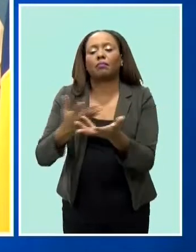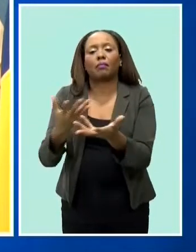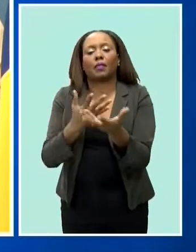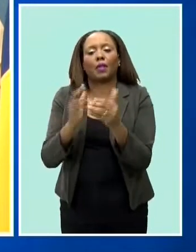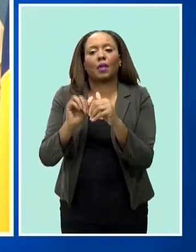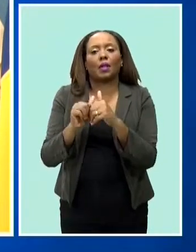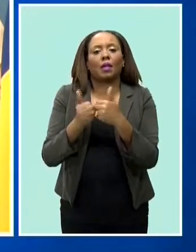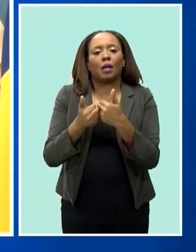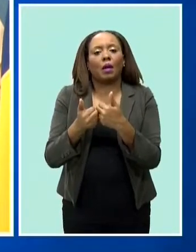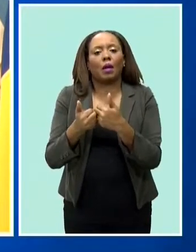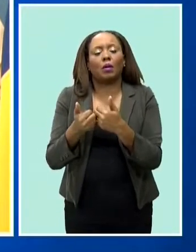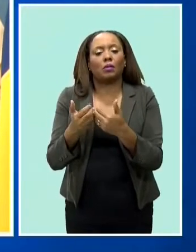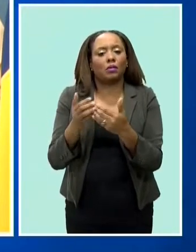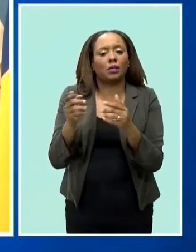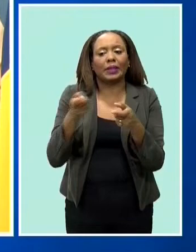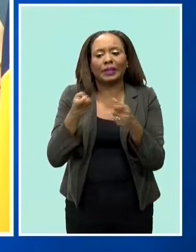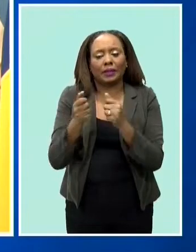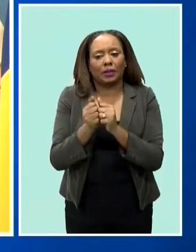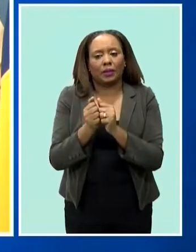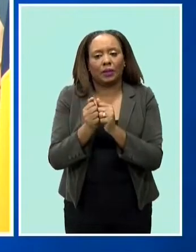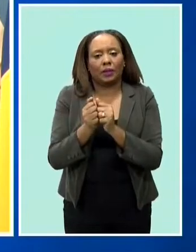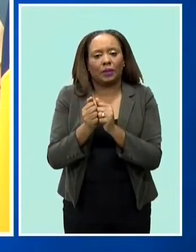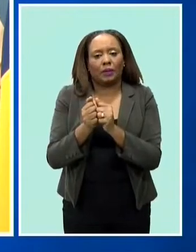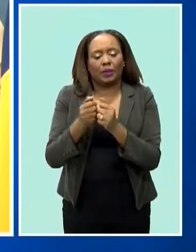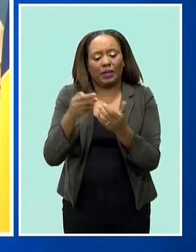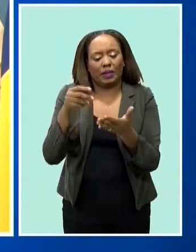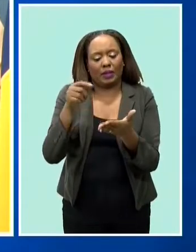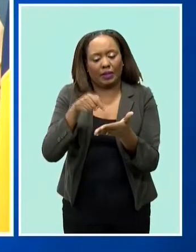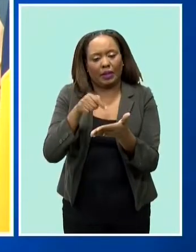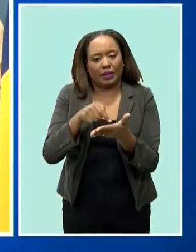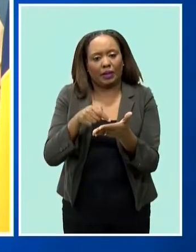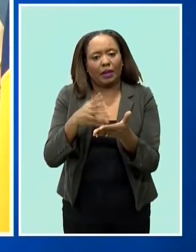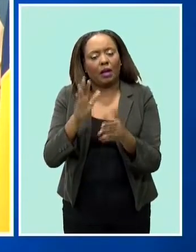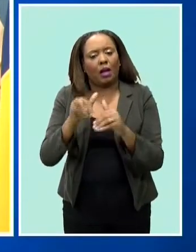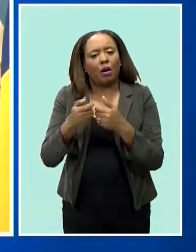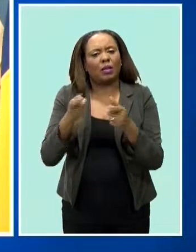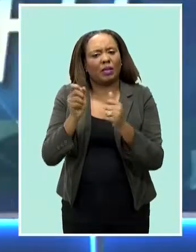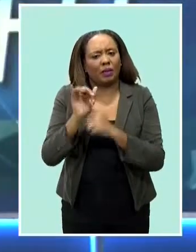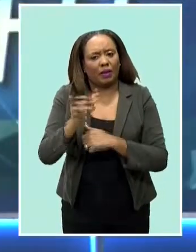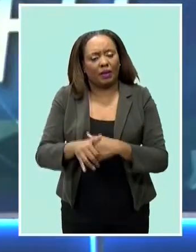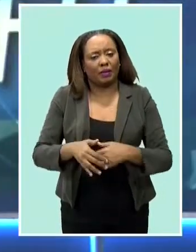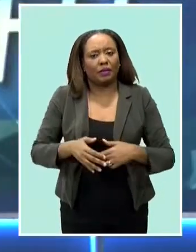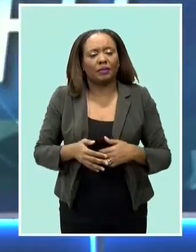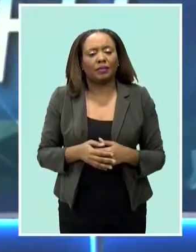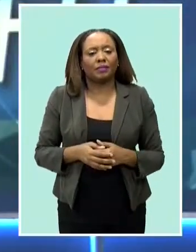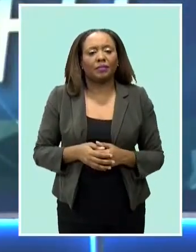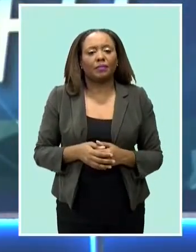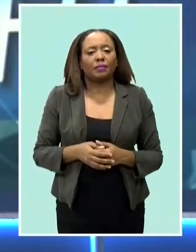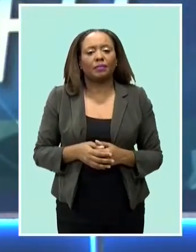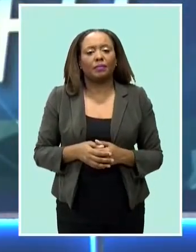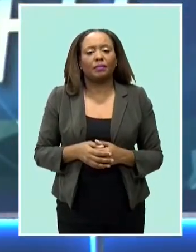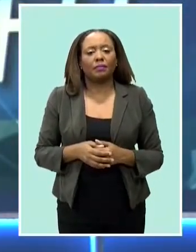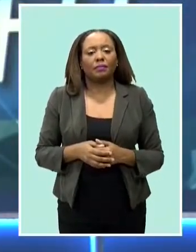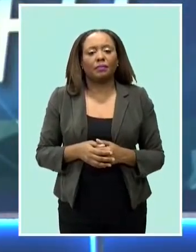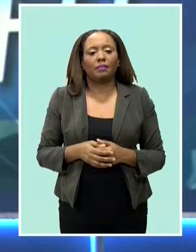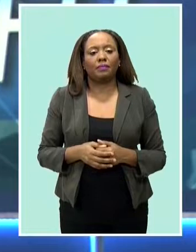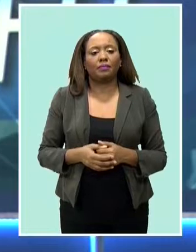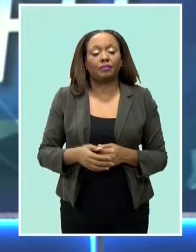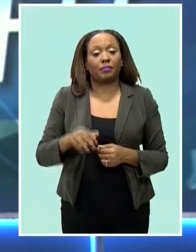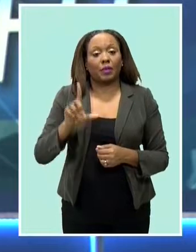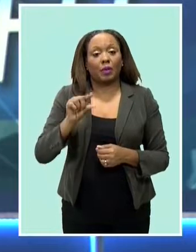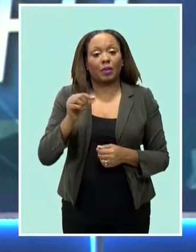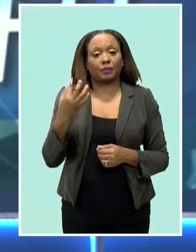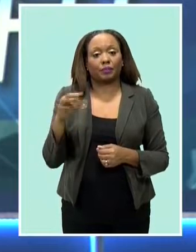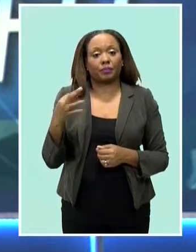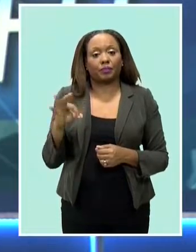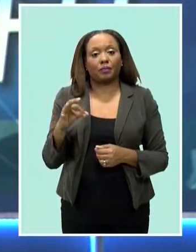treatment protocols, and the use of your antimicrobials overall. The stage is set for the 2019